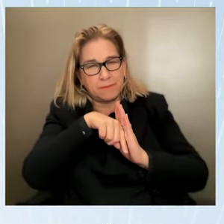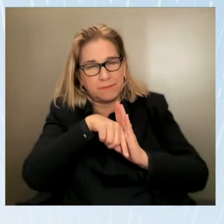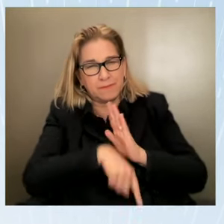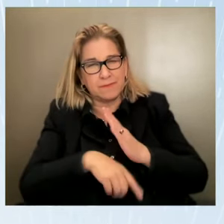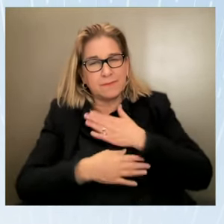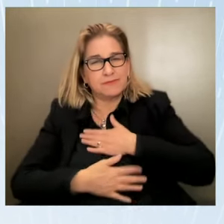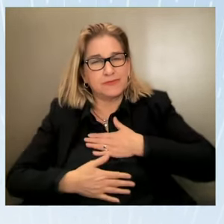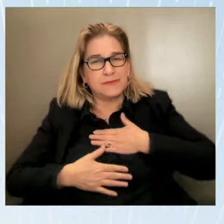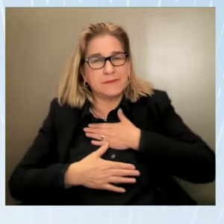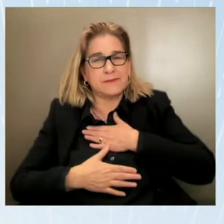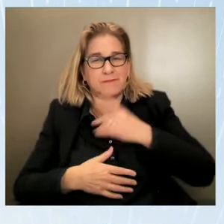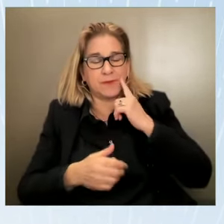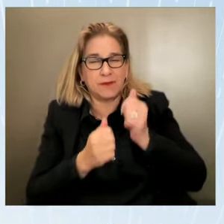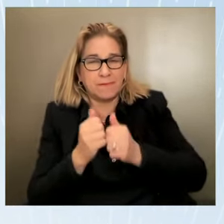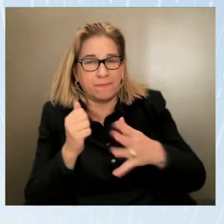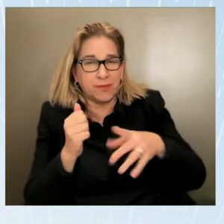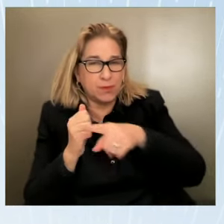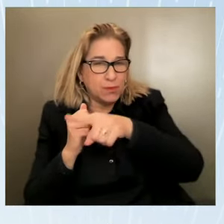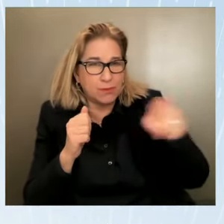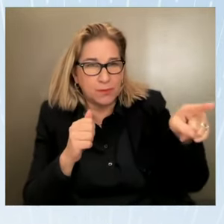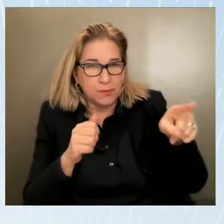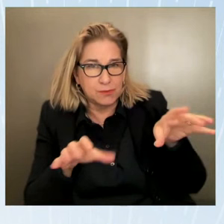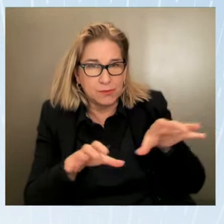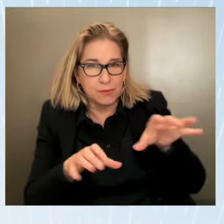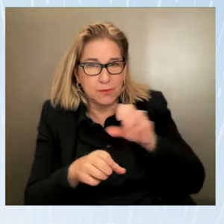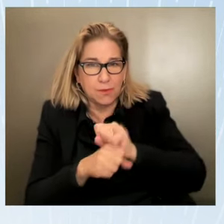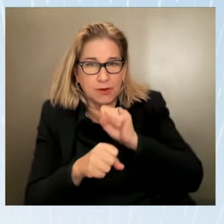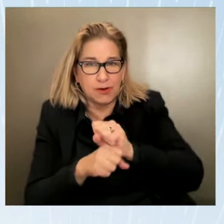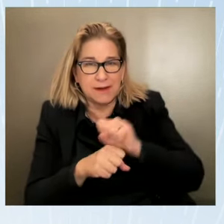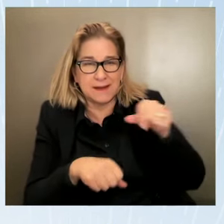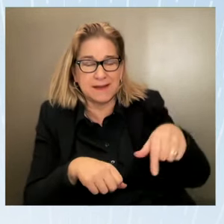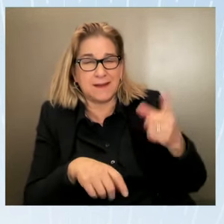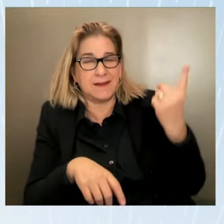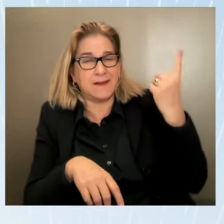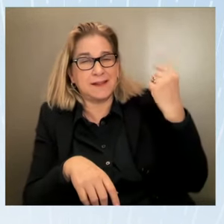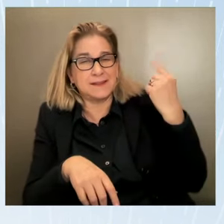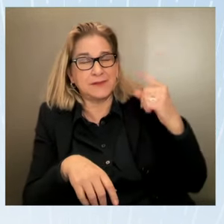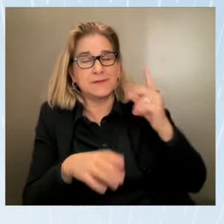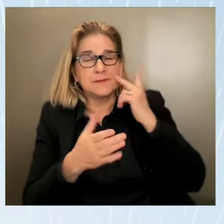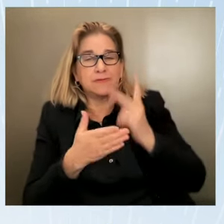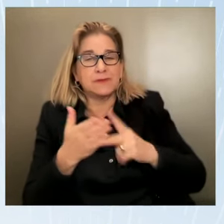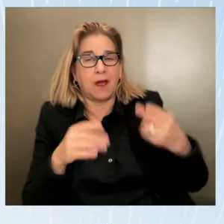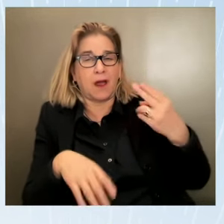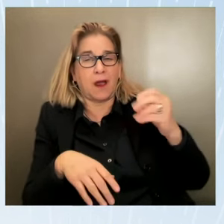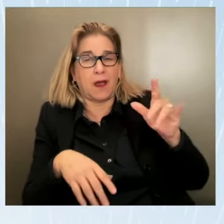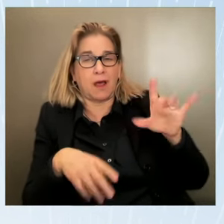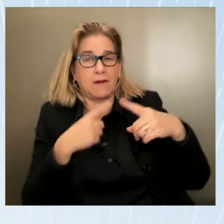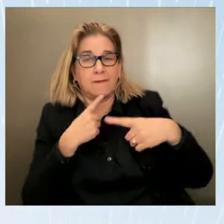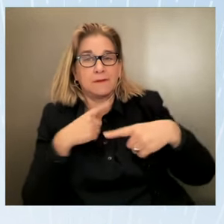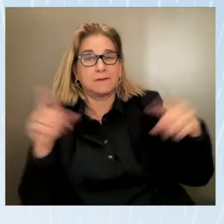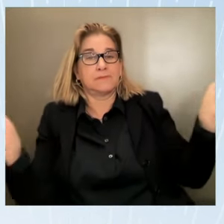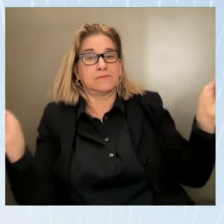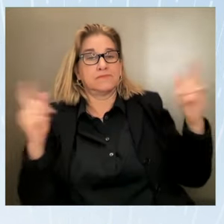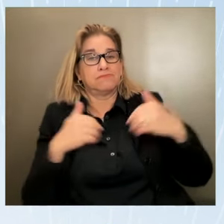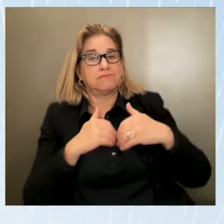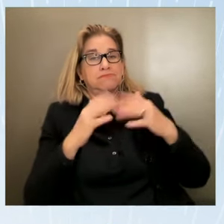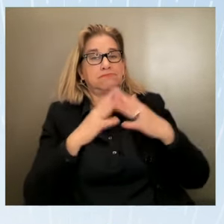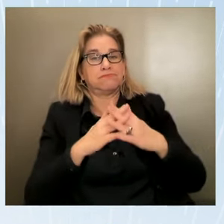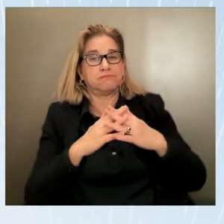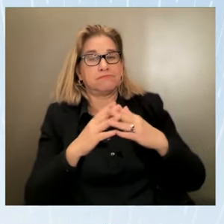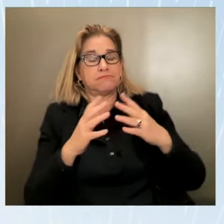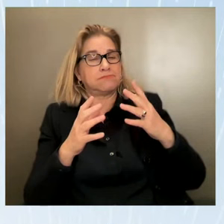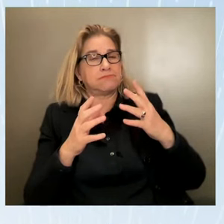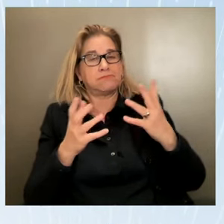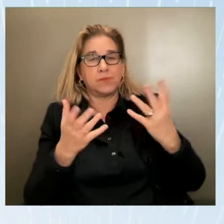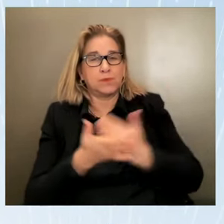So last year, Secretary Holland announced the formation of the Missing and Murdered Unit, MMU, within the Bureau